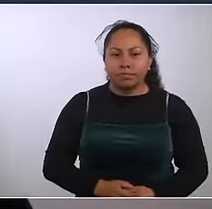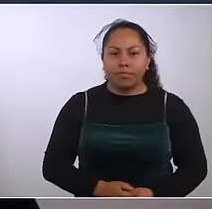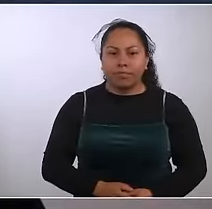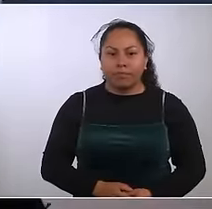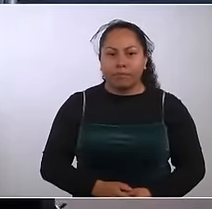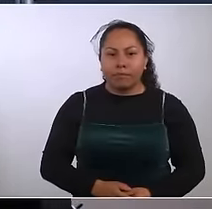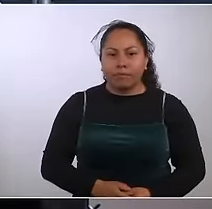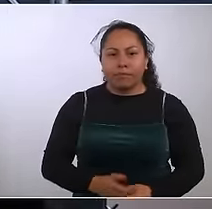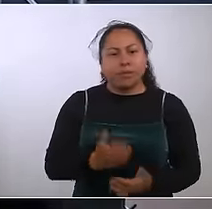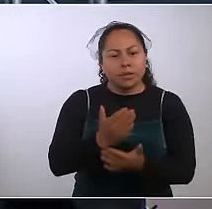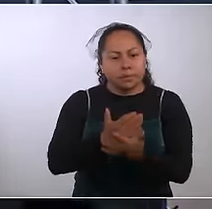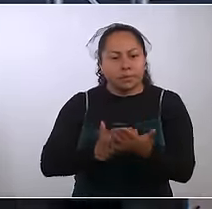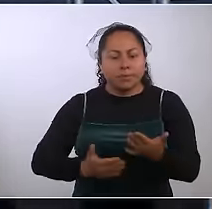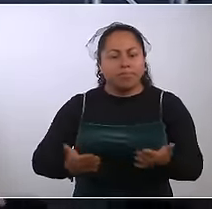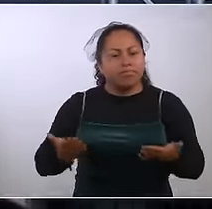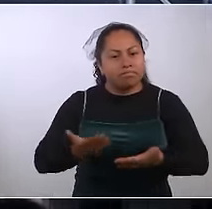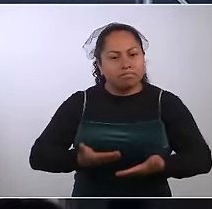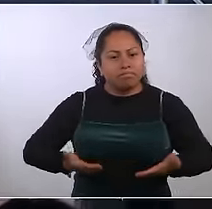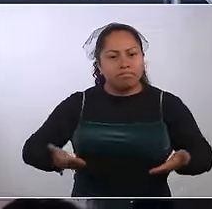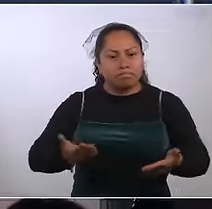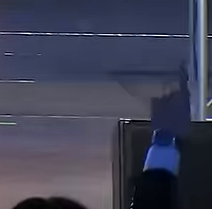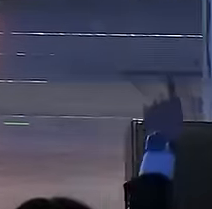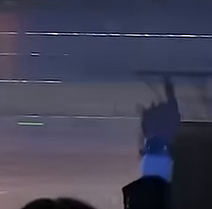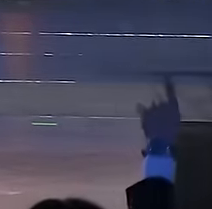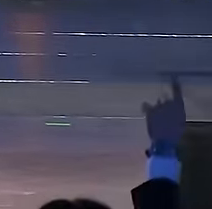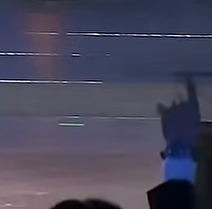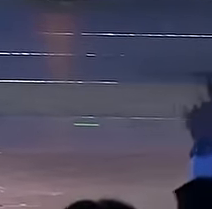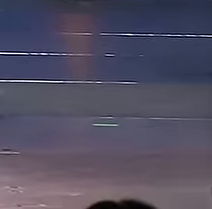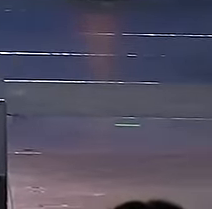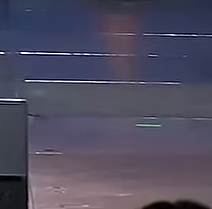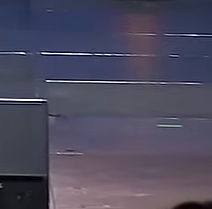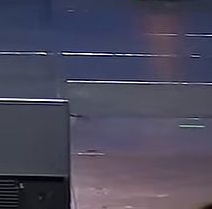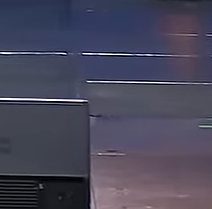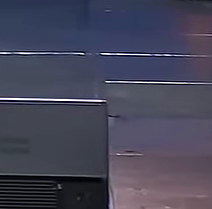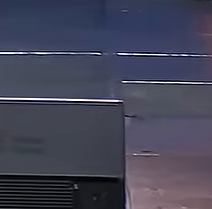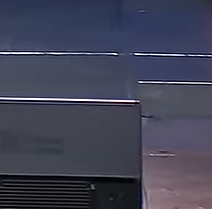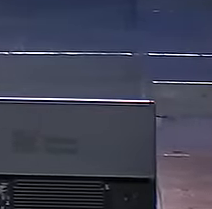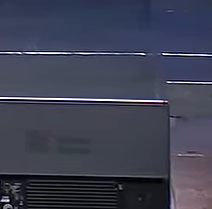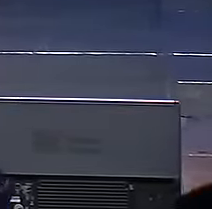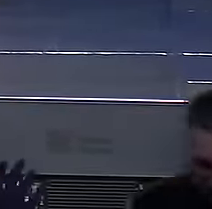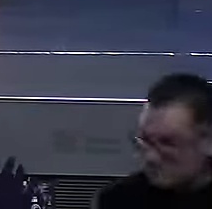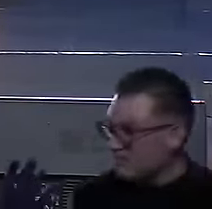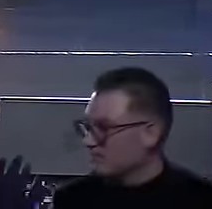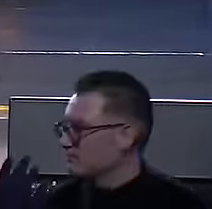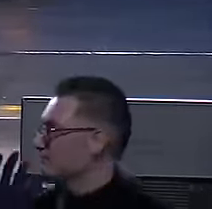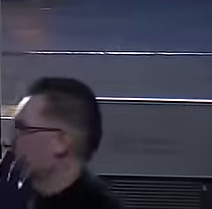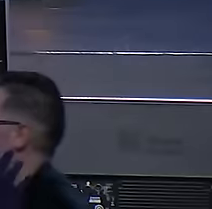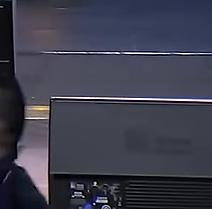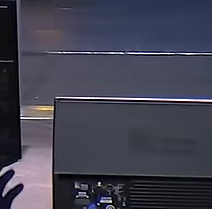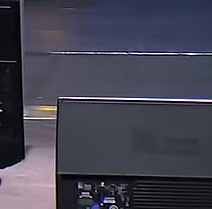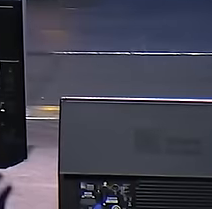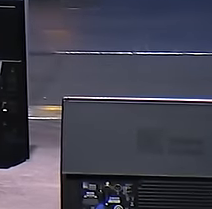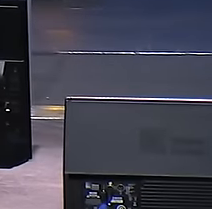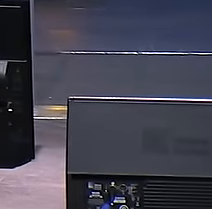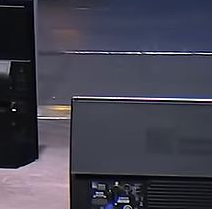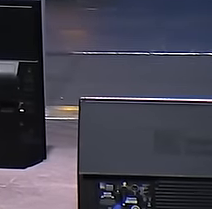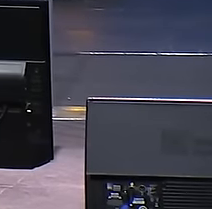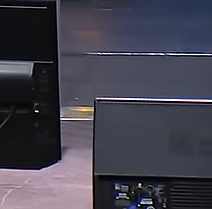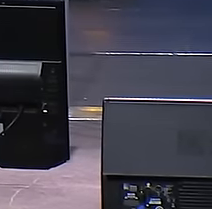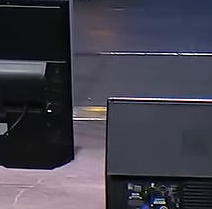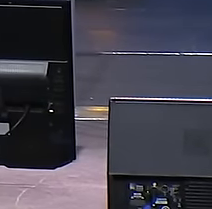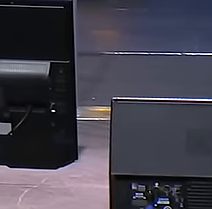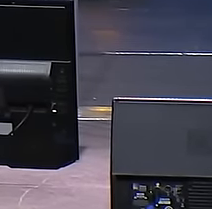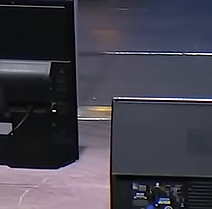That some are here just to witness what's going to happen. Que algunos nomás están aquí para ver lo que unos va a suceder. Están aquí para criticar. Some are here to criticize. Dios